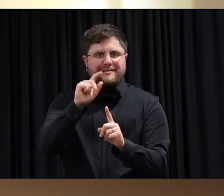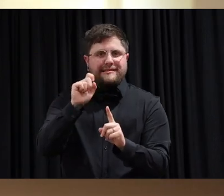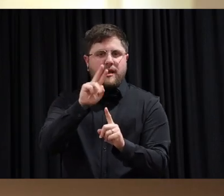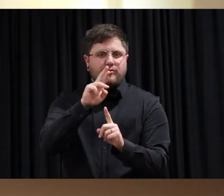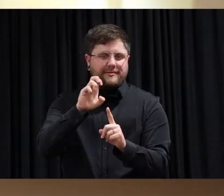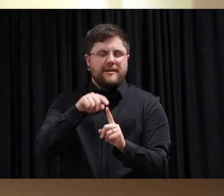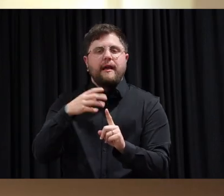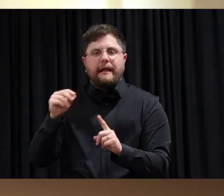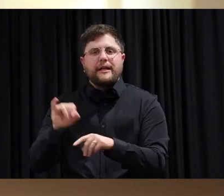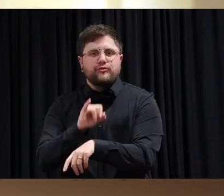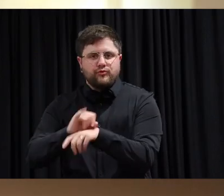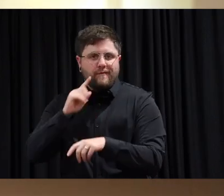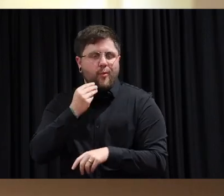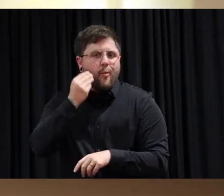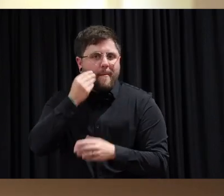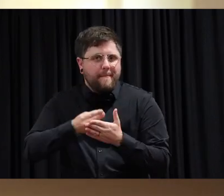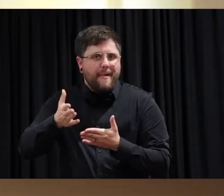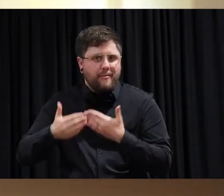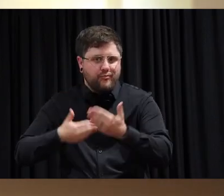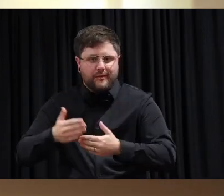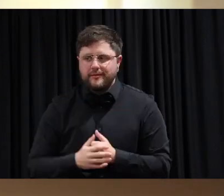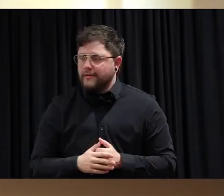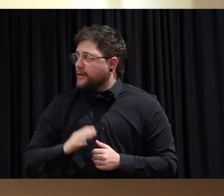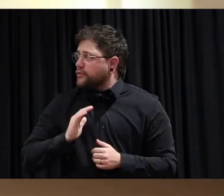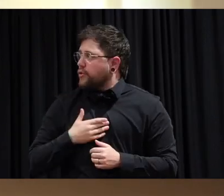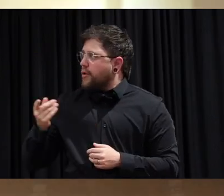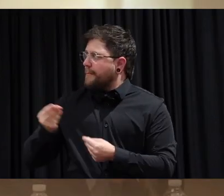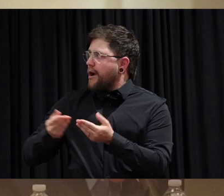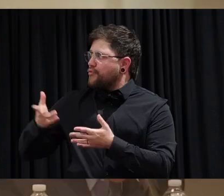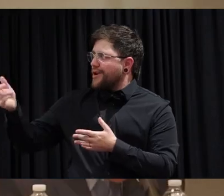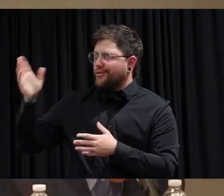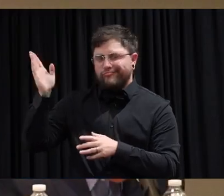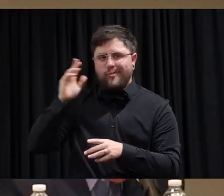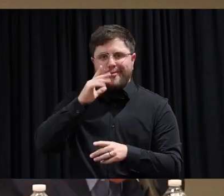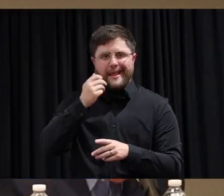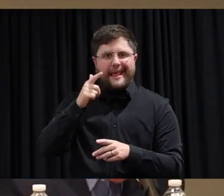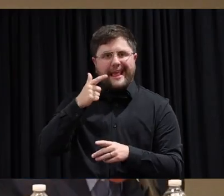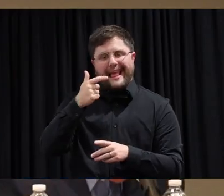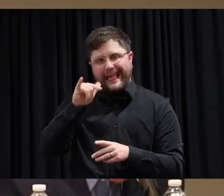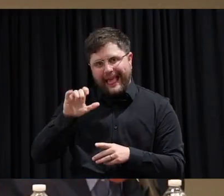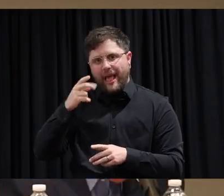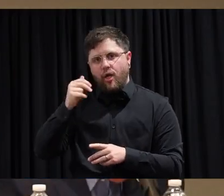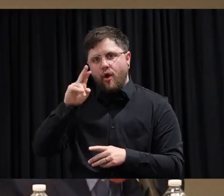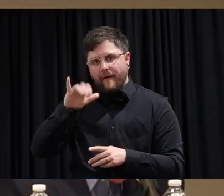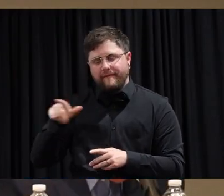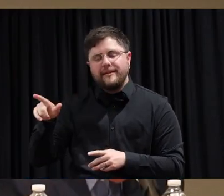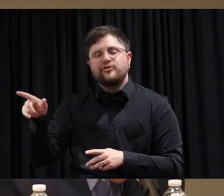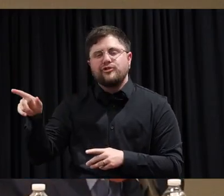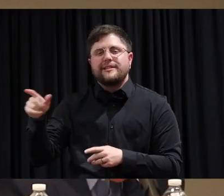home buying process. Our moderator is Gail Harvey. Gail is the housing chair of